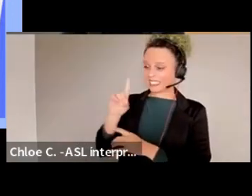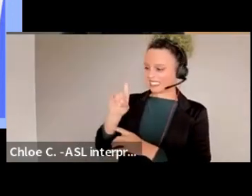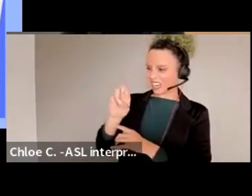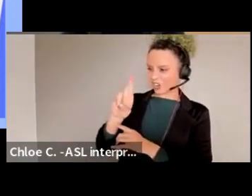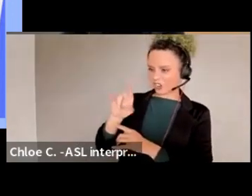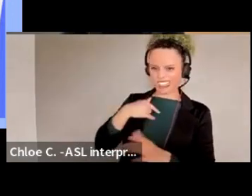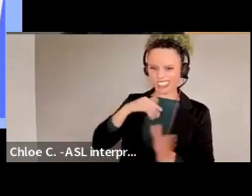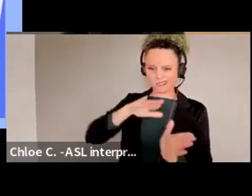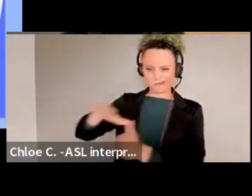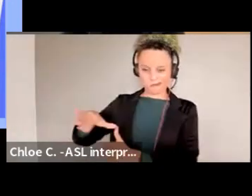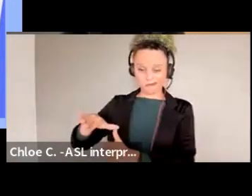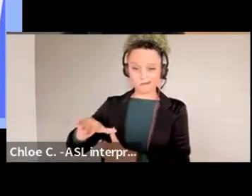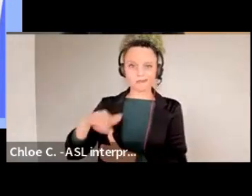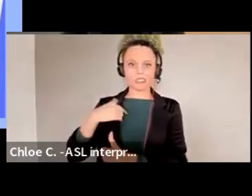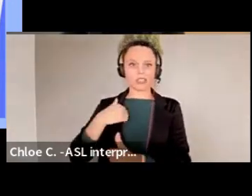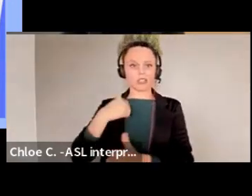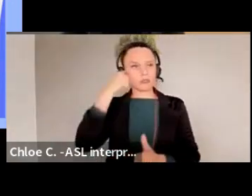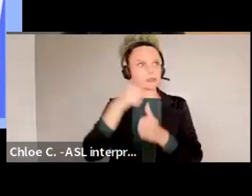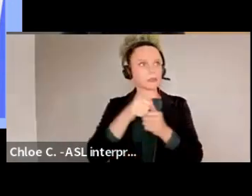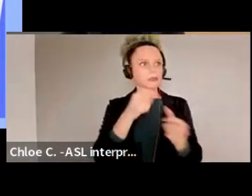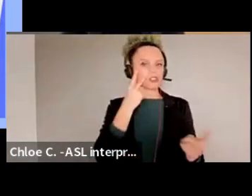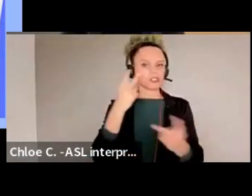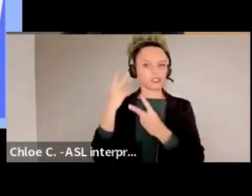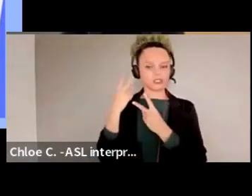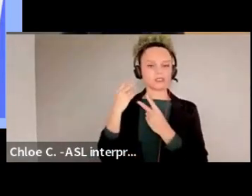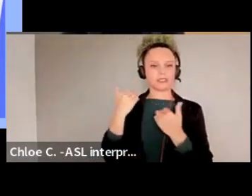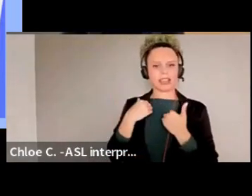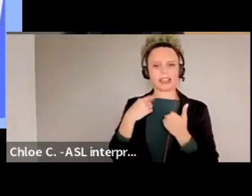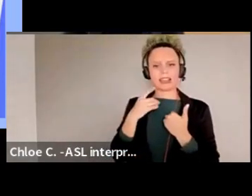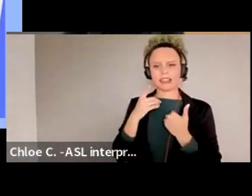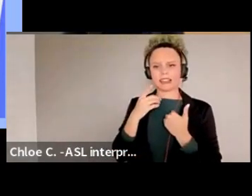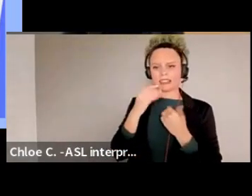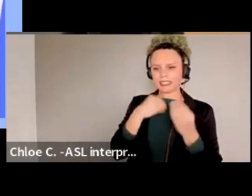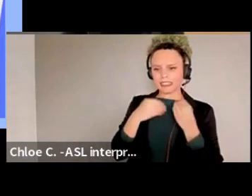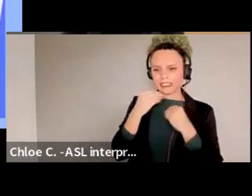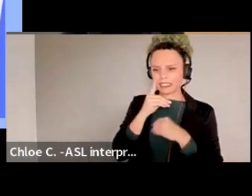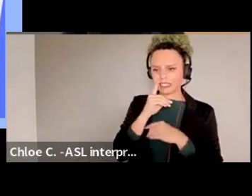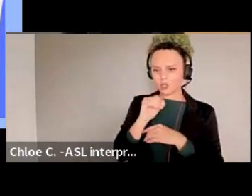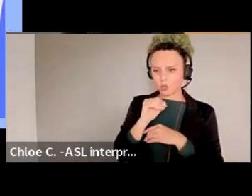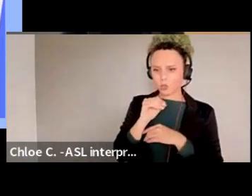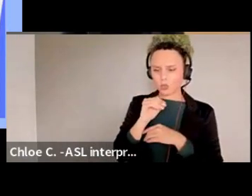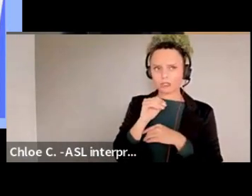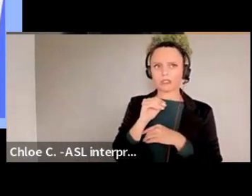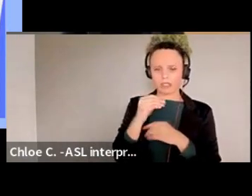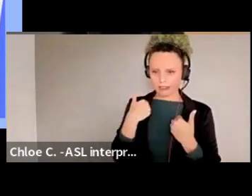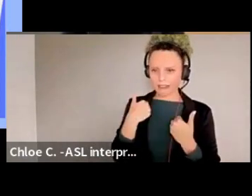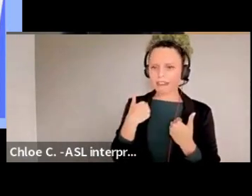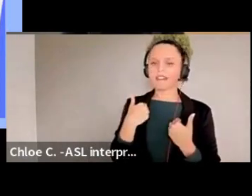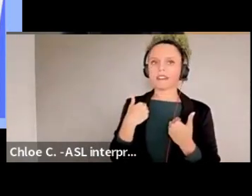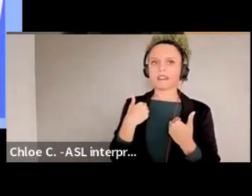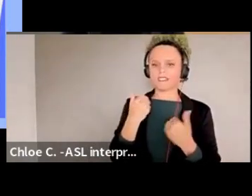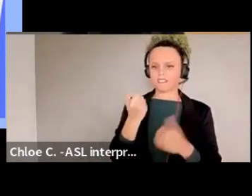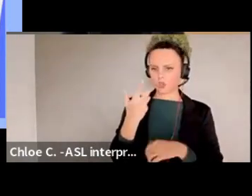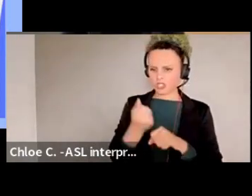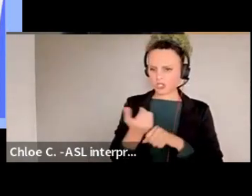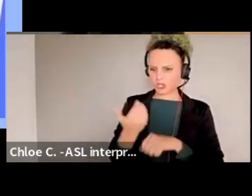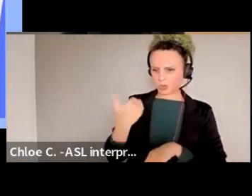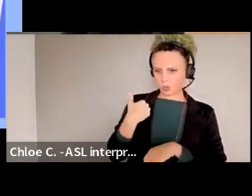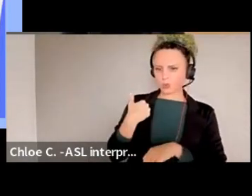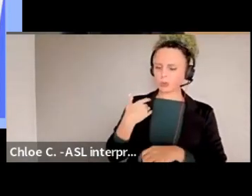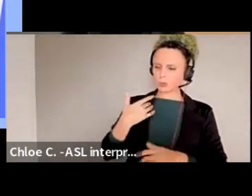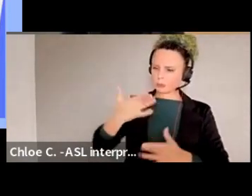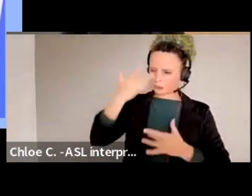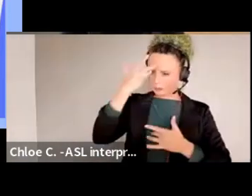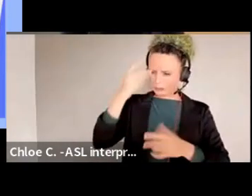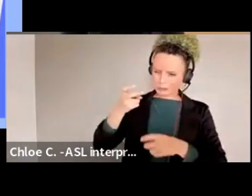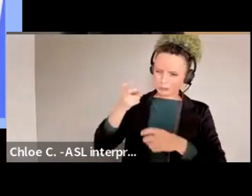I started going dairy-free, and it was because I actually, looking back, had disordered eating myself,